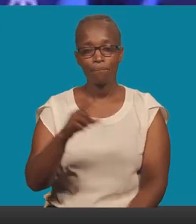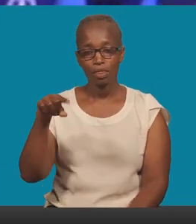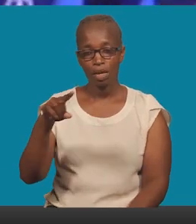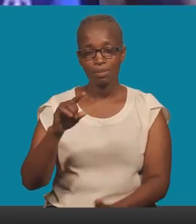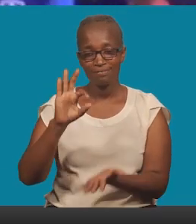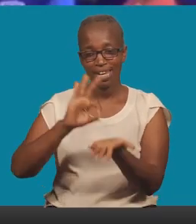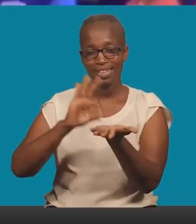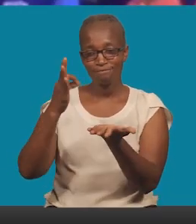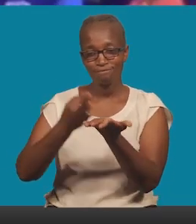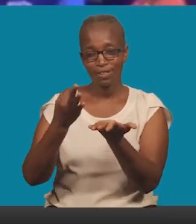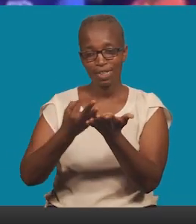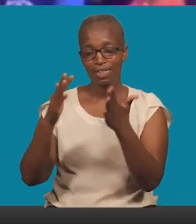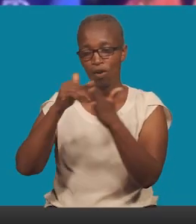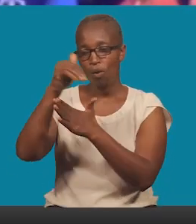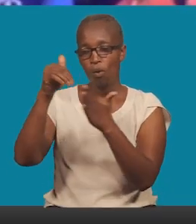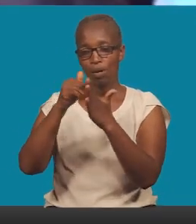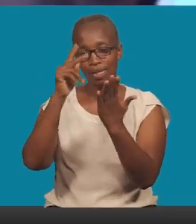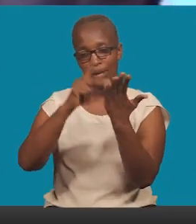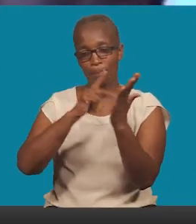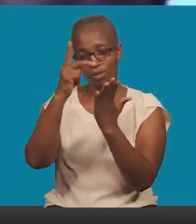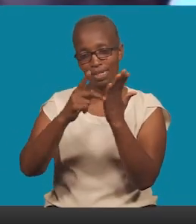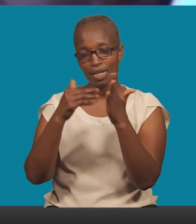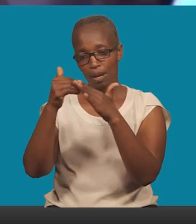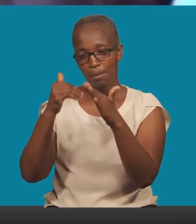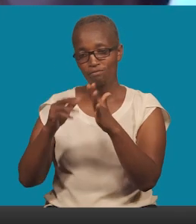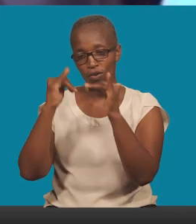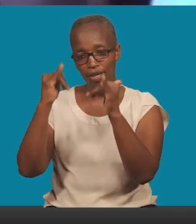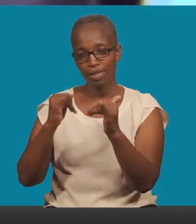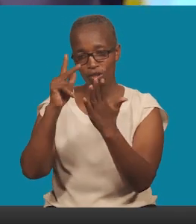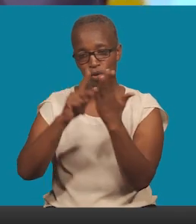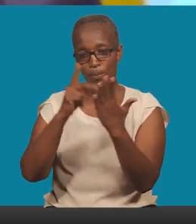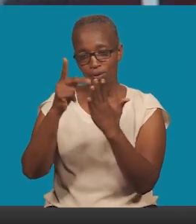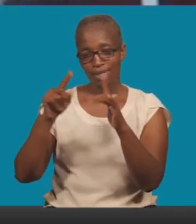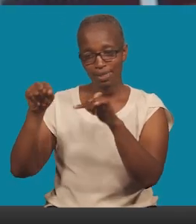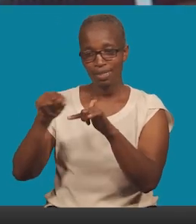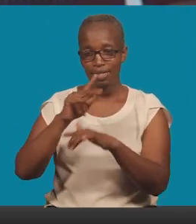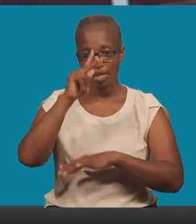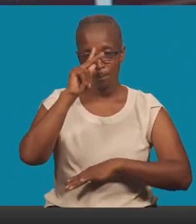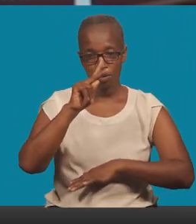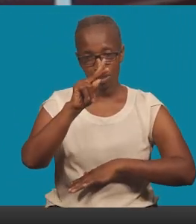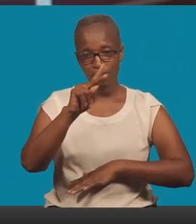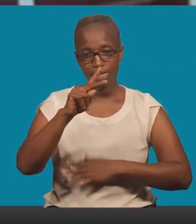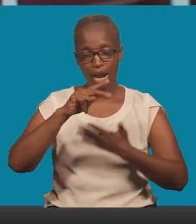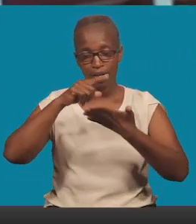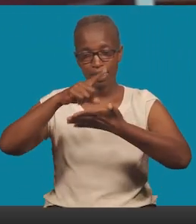to the ground teams they fund the stalled projects before they start new projects. That